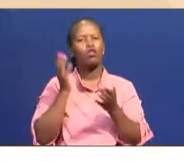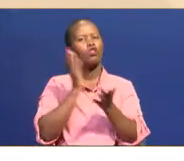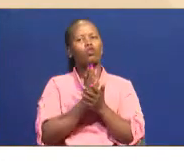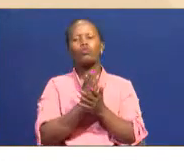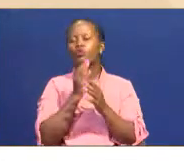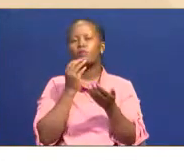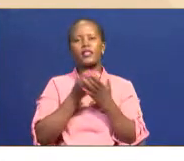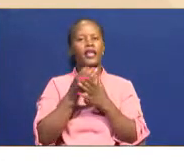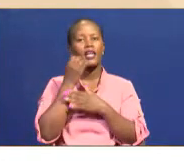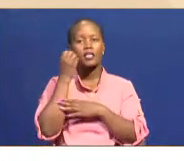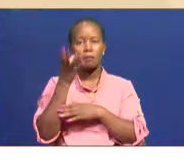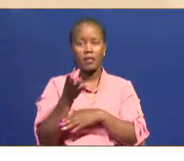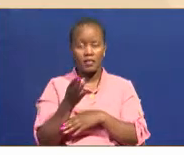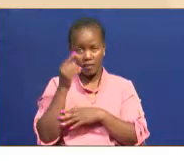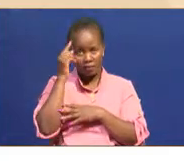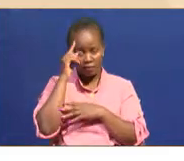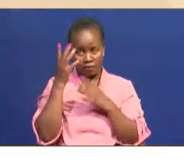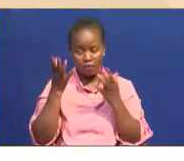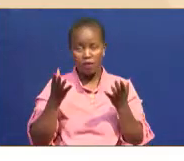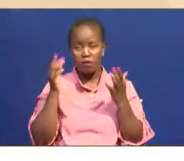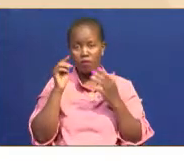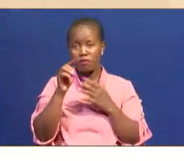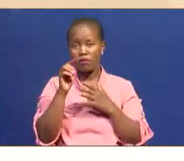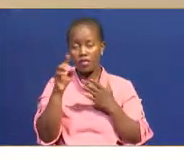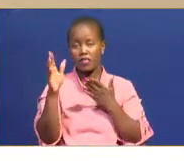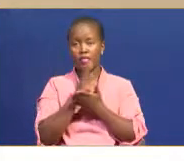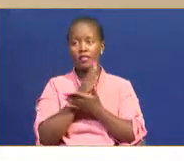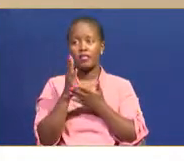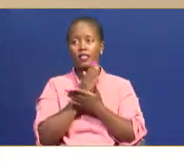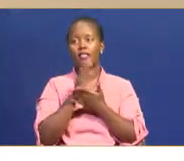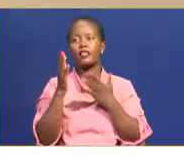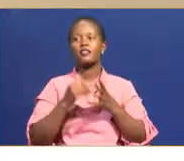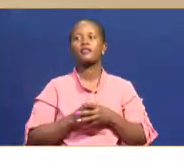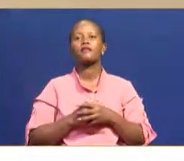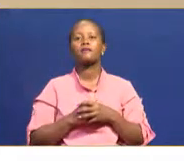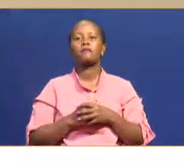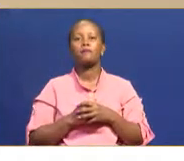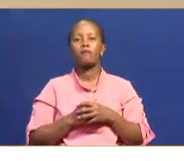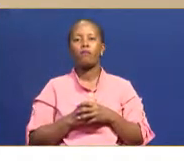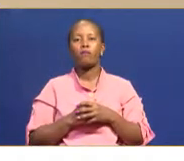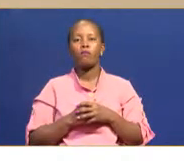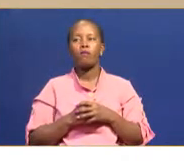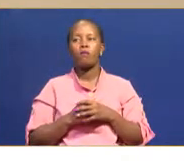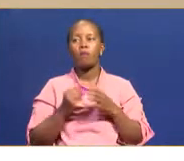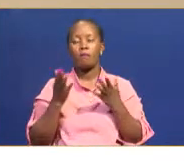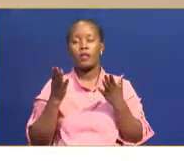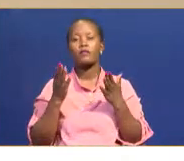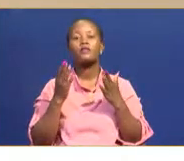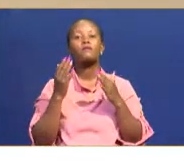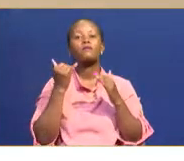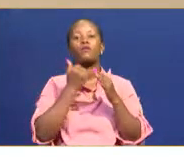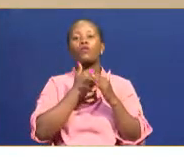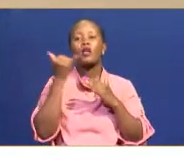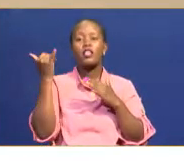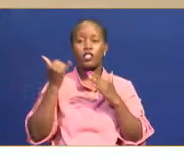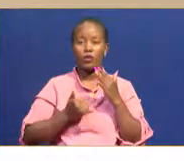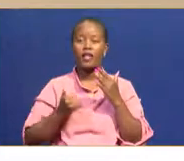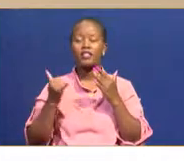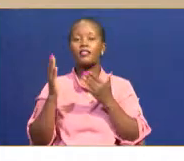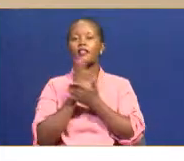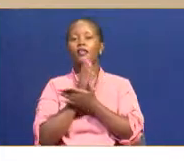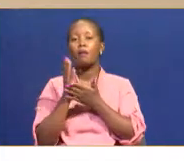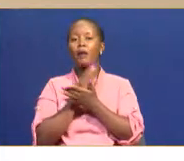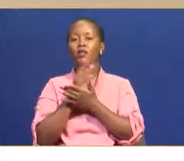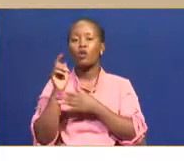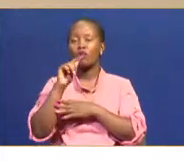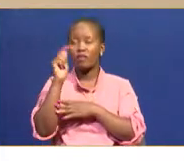high for that particular sector. If you look at the penetration rate for insurance in Kenya, it's not